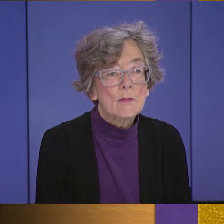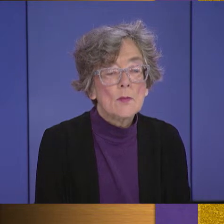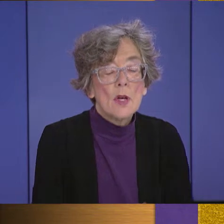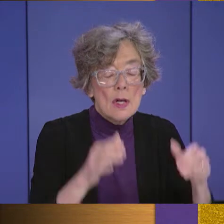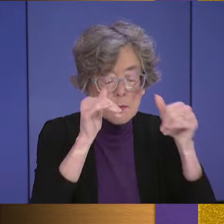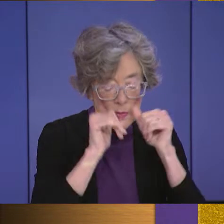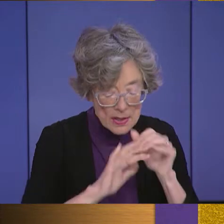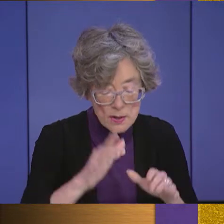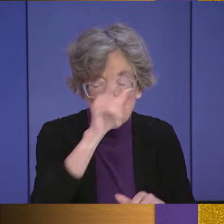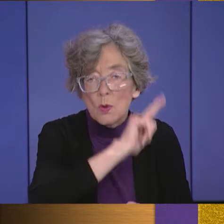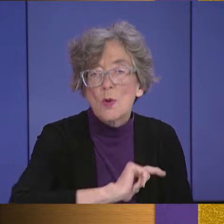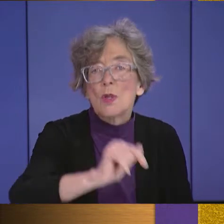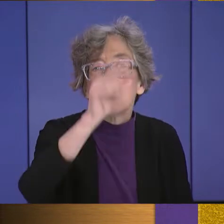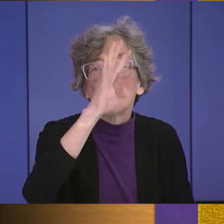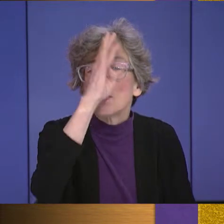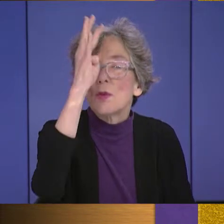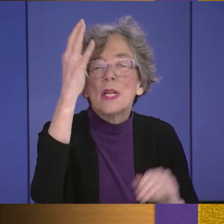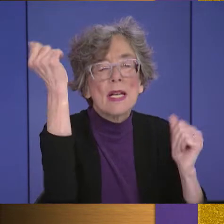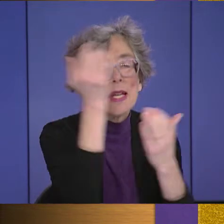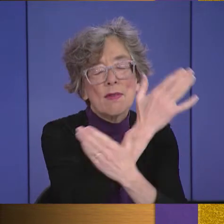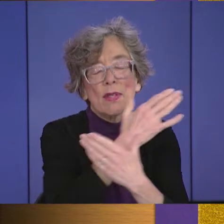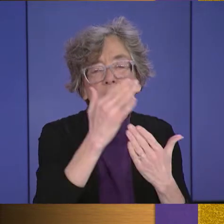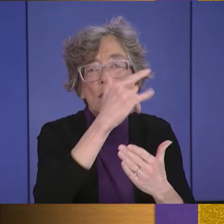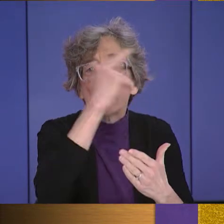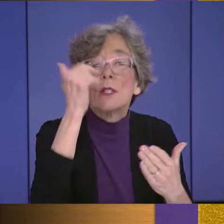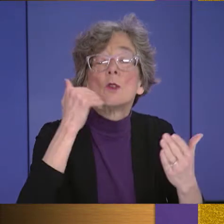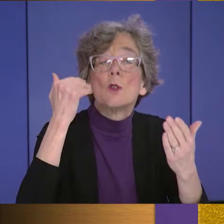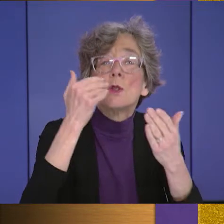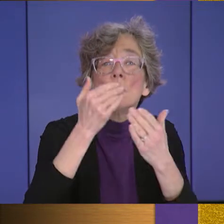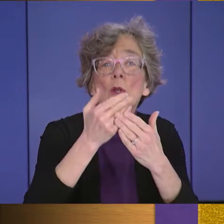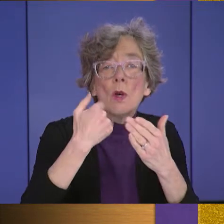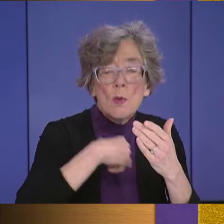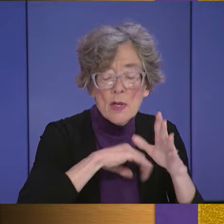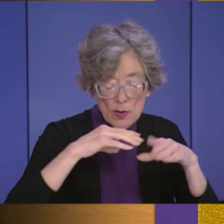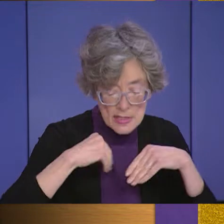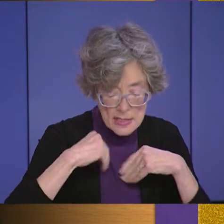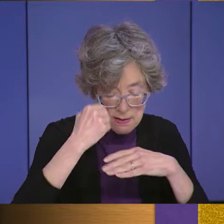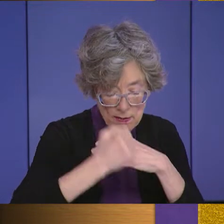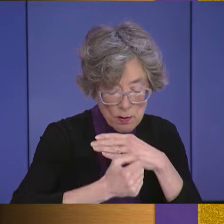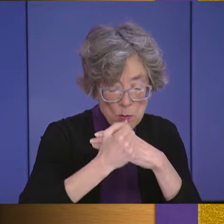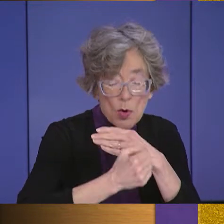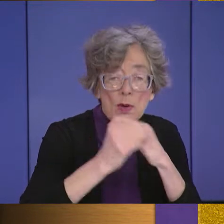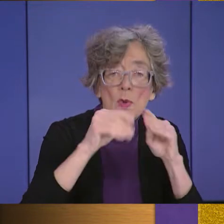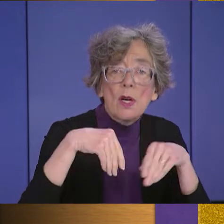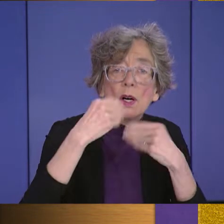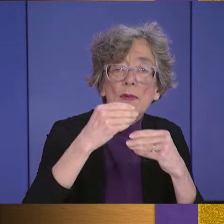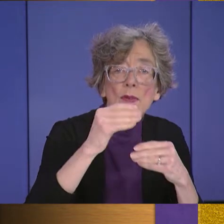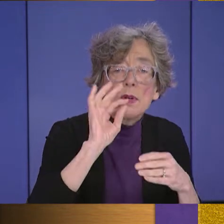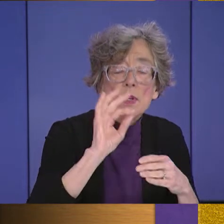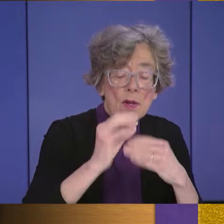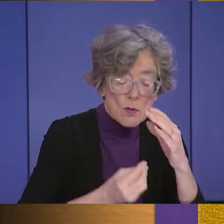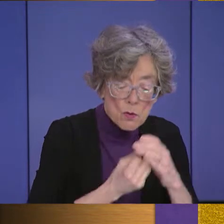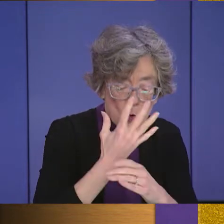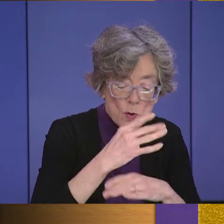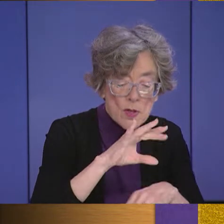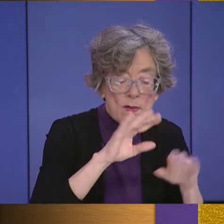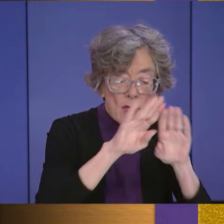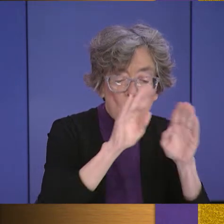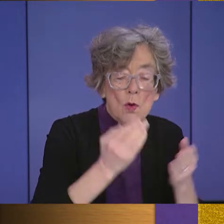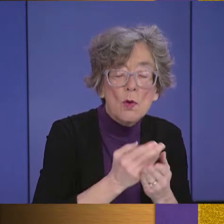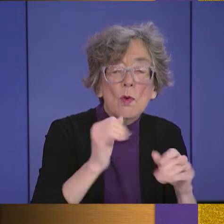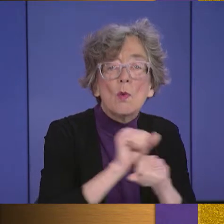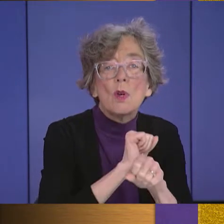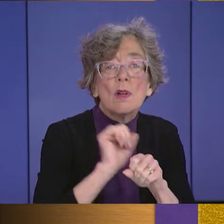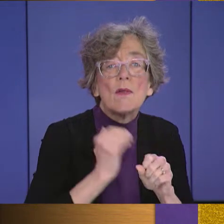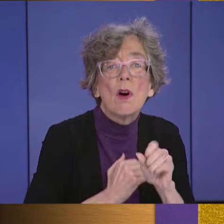Blessed are you, Lord God of all creation, for through your goodness we have received the bread we offer you, fruit of the earth and work of human hands. It